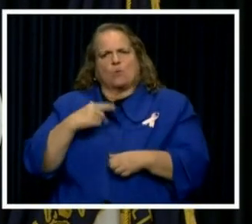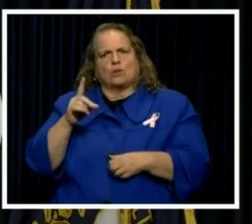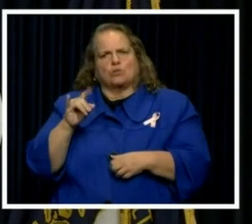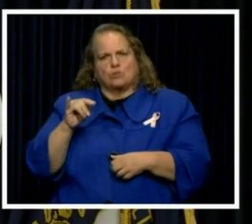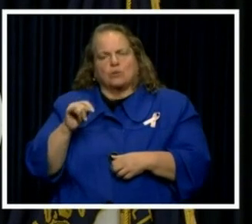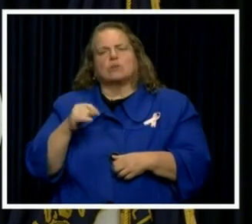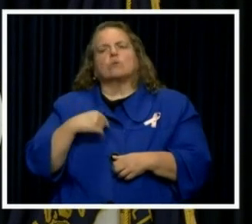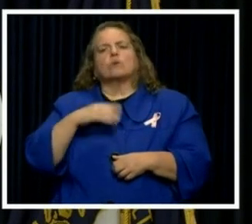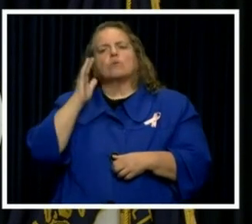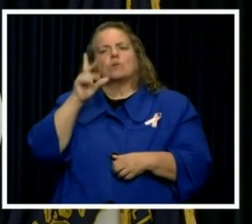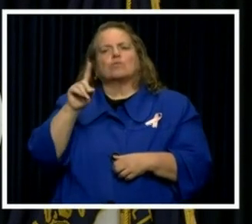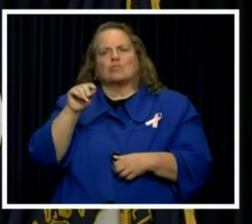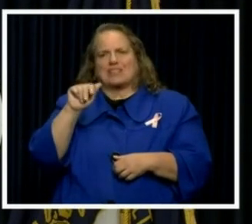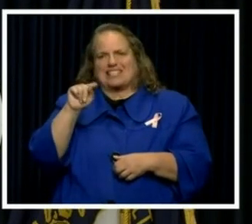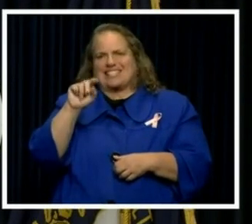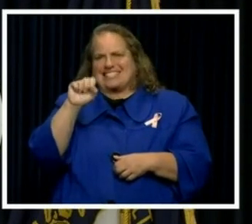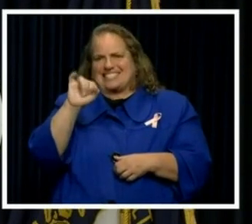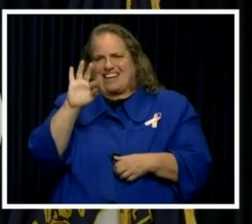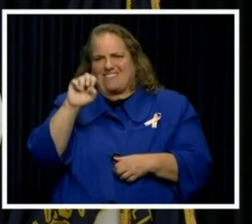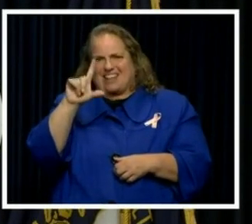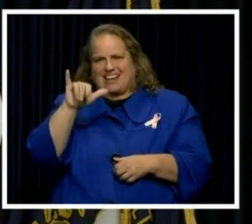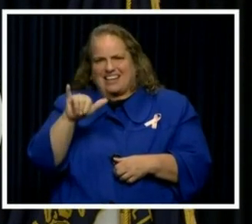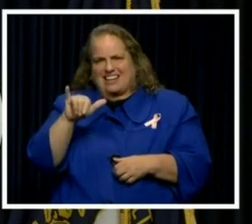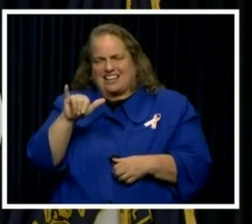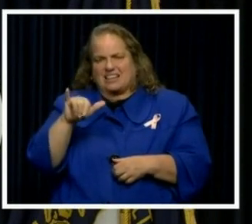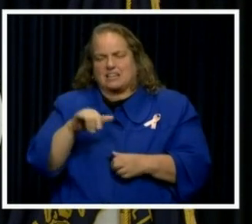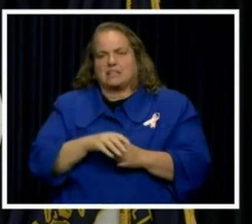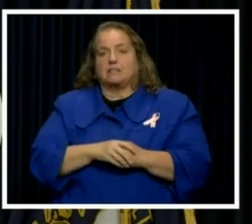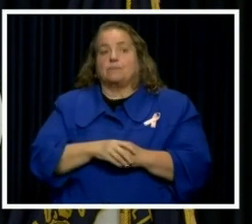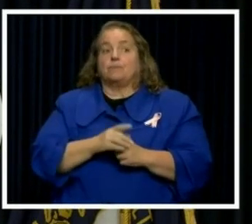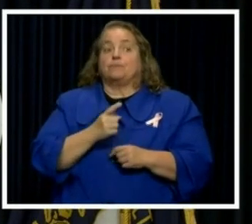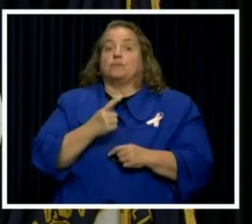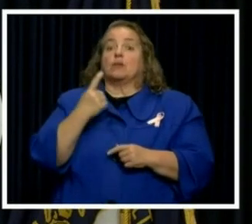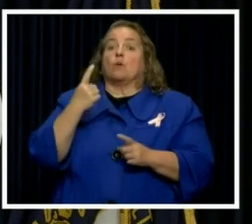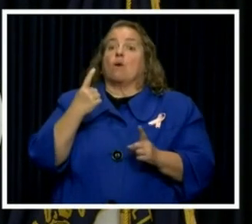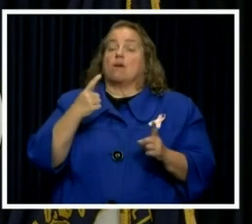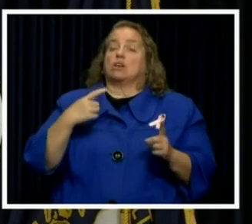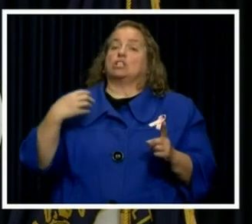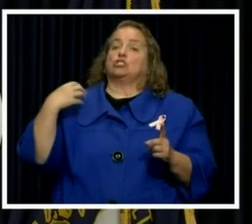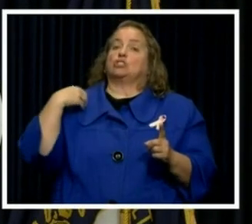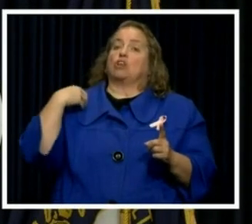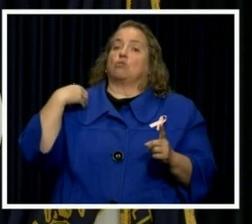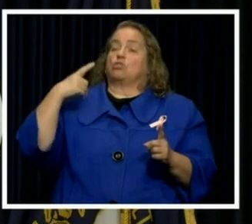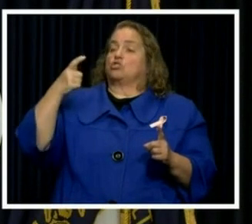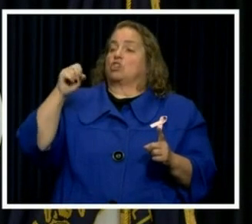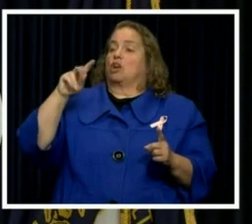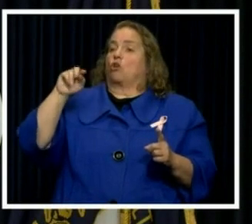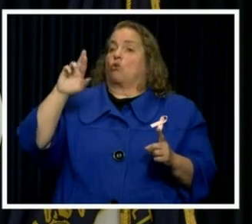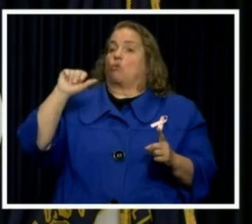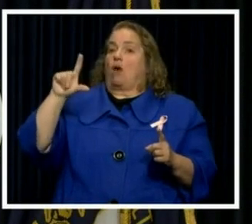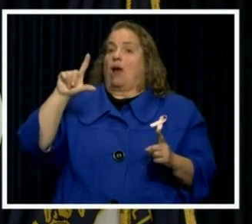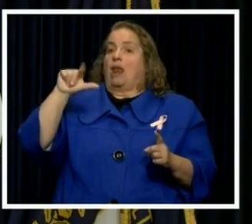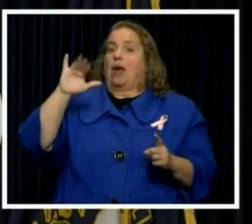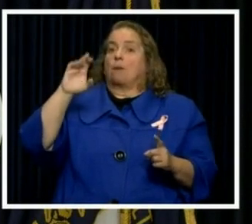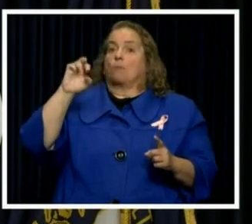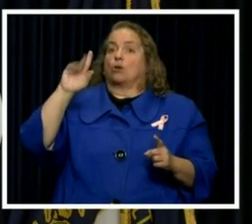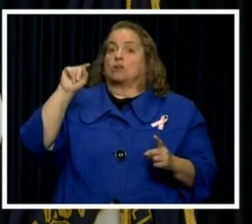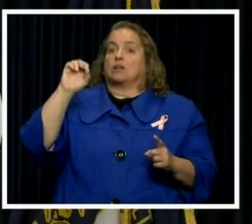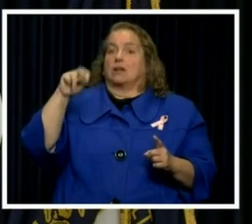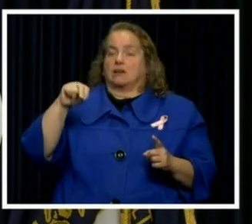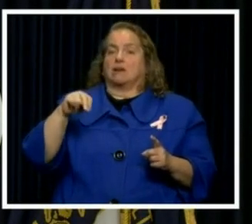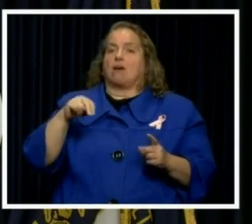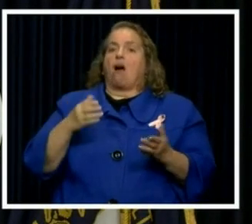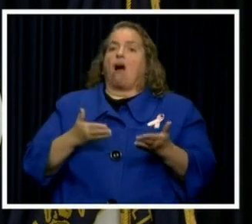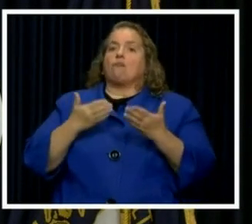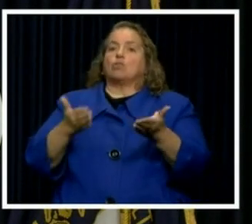safely. And then General Lamberton offered what I thought was a great solution when he offered the help of the National